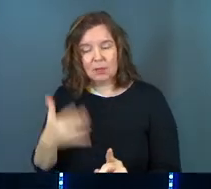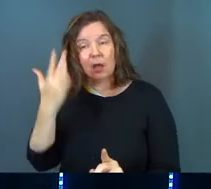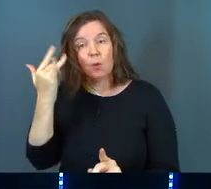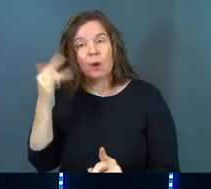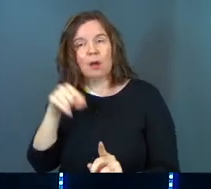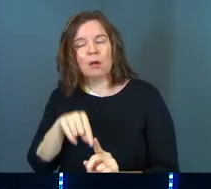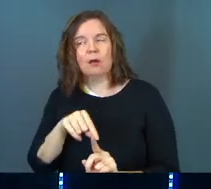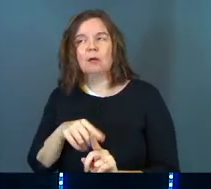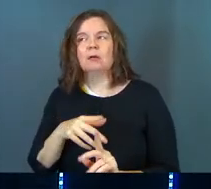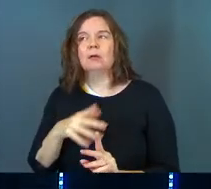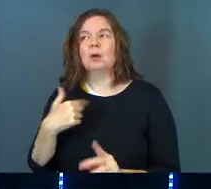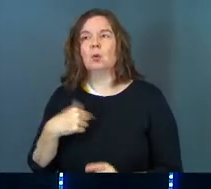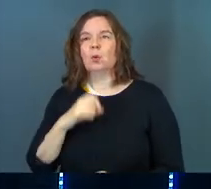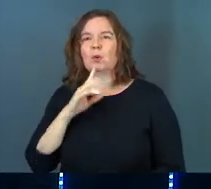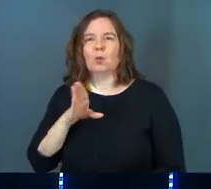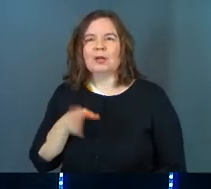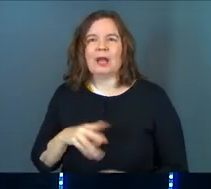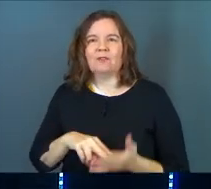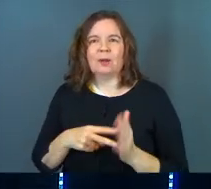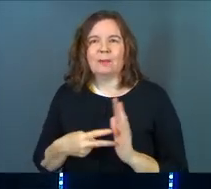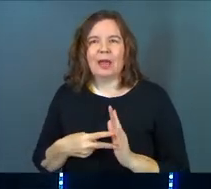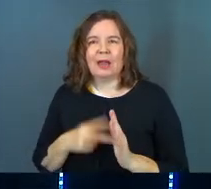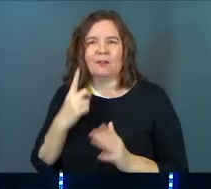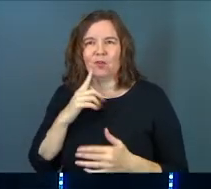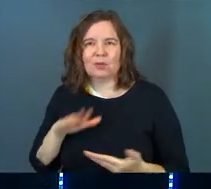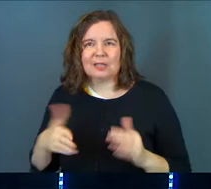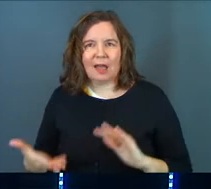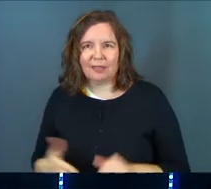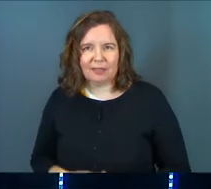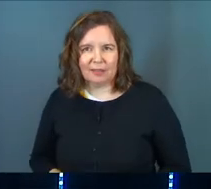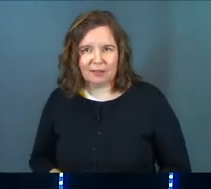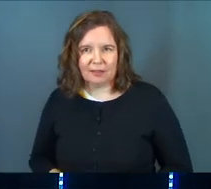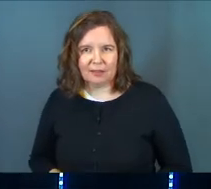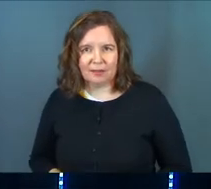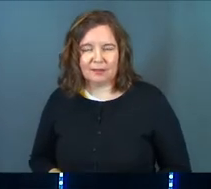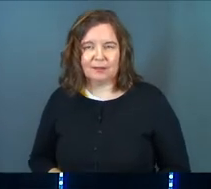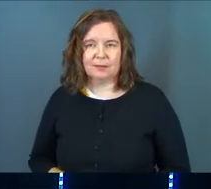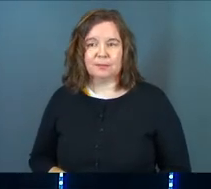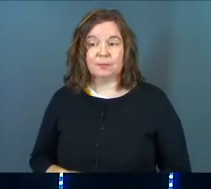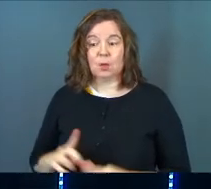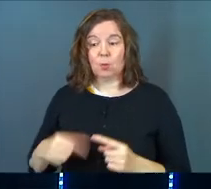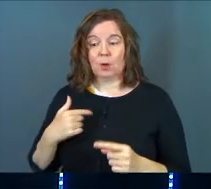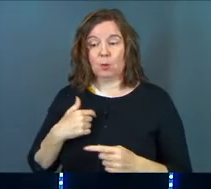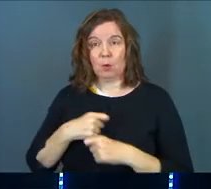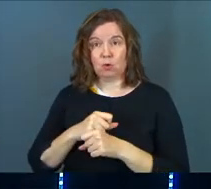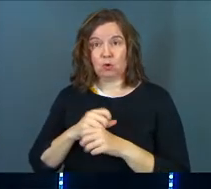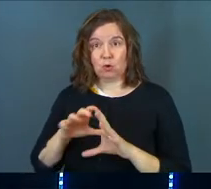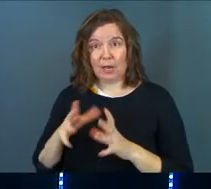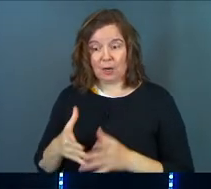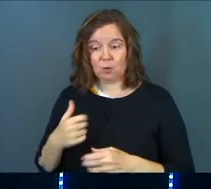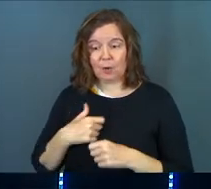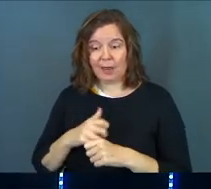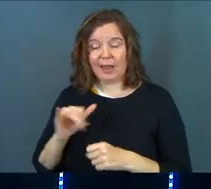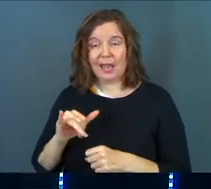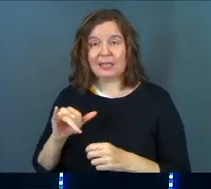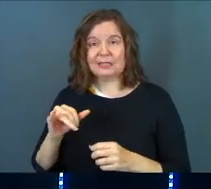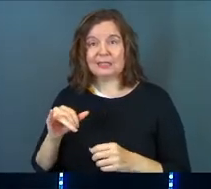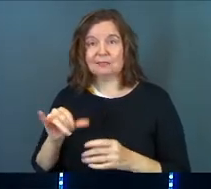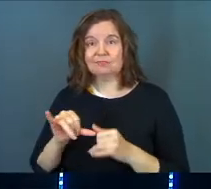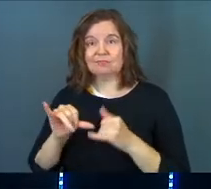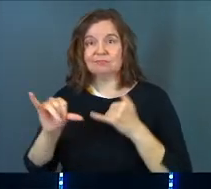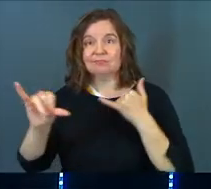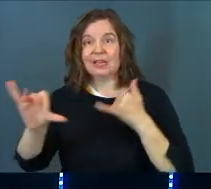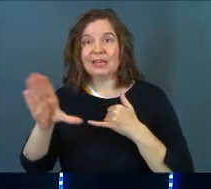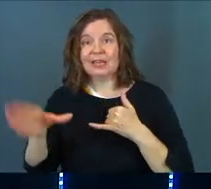And here's why. We were never meant for death. When we were created, as